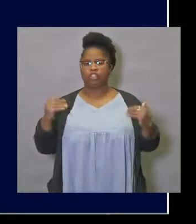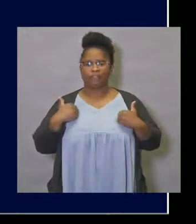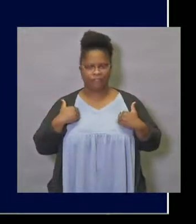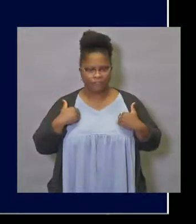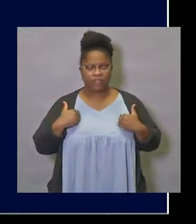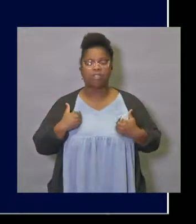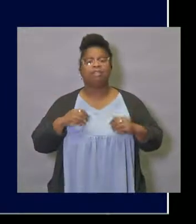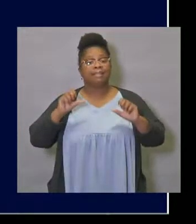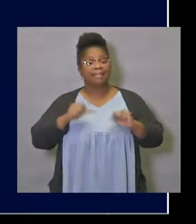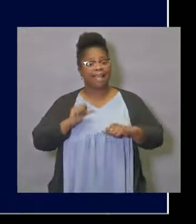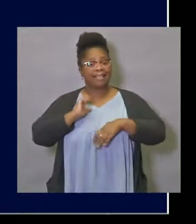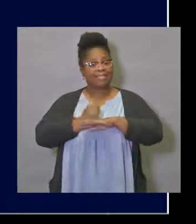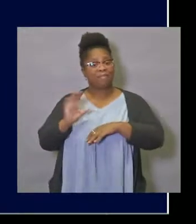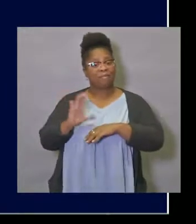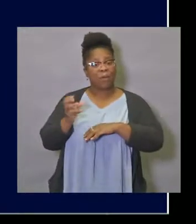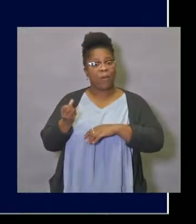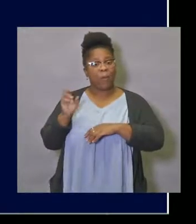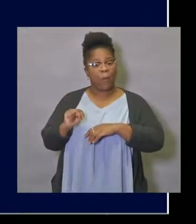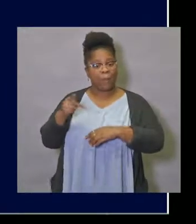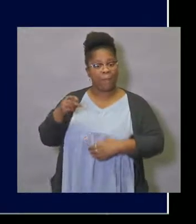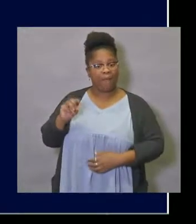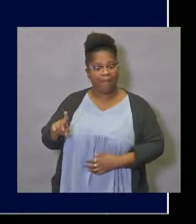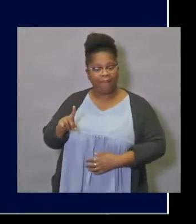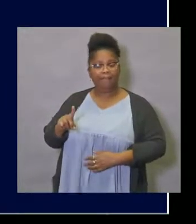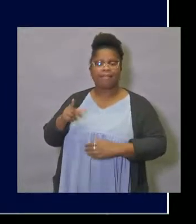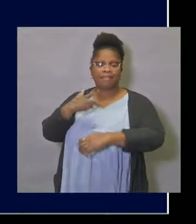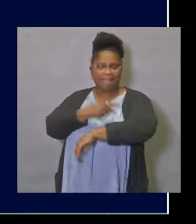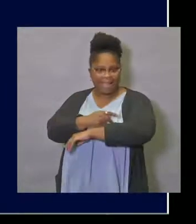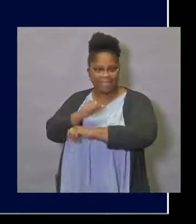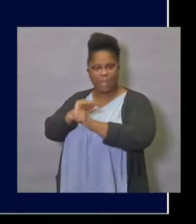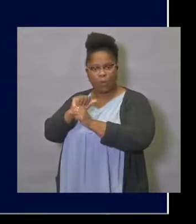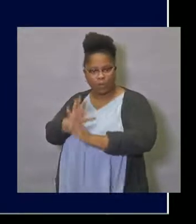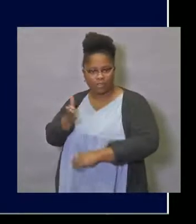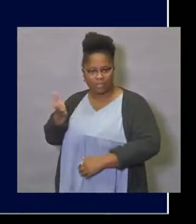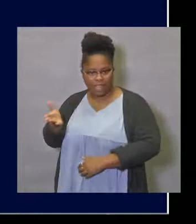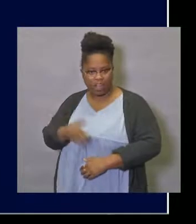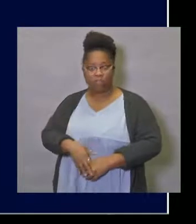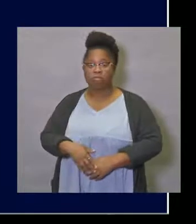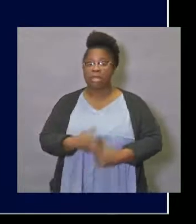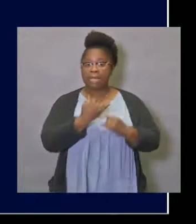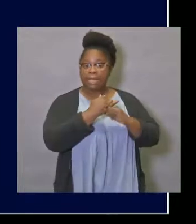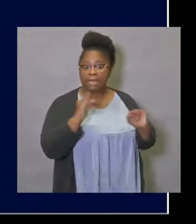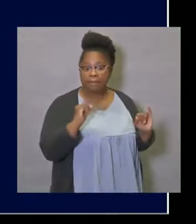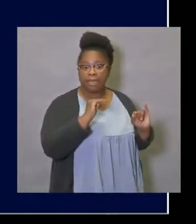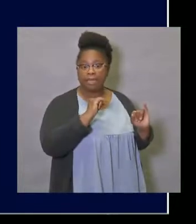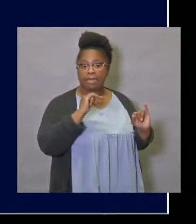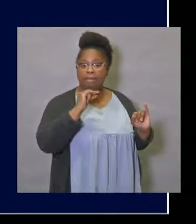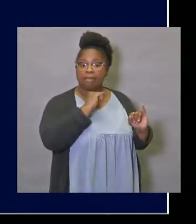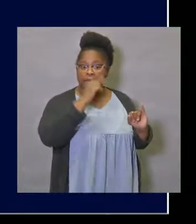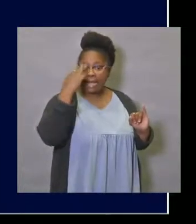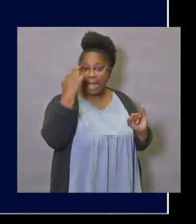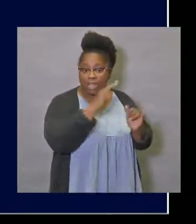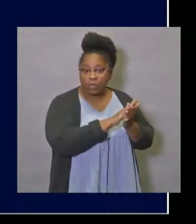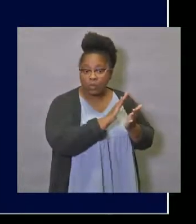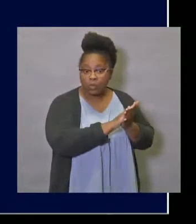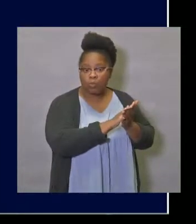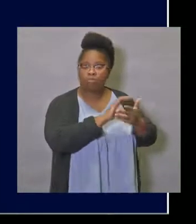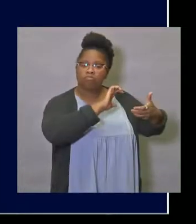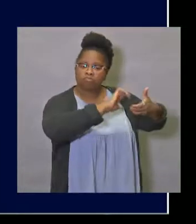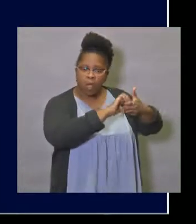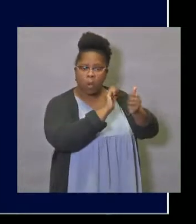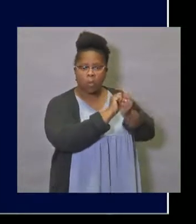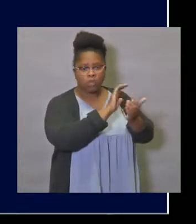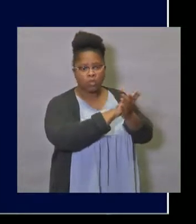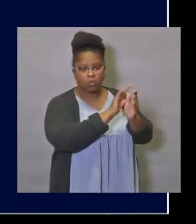own pods to vaccinate their workforce. Independent and parochial schools can partner either with their school districts or